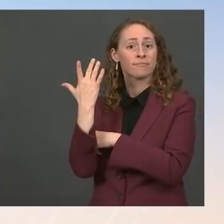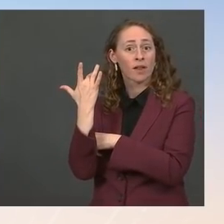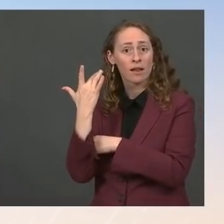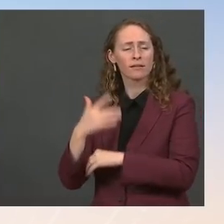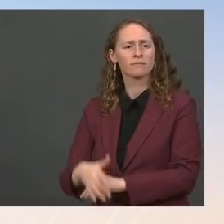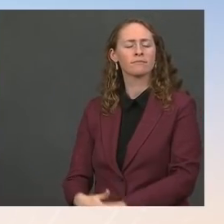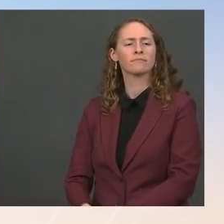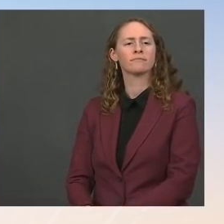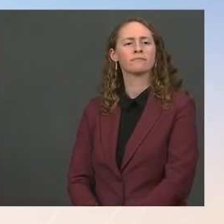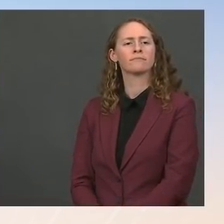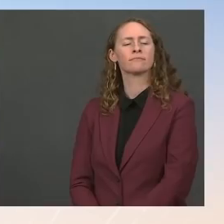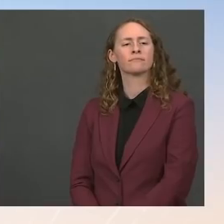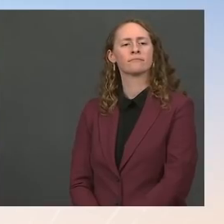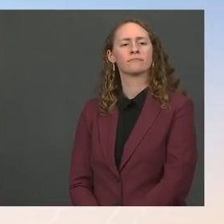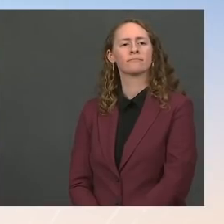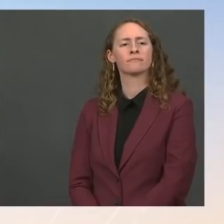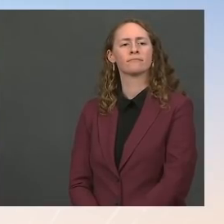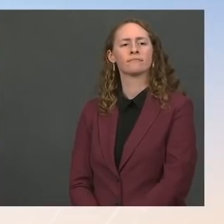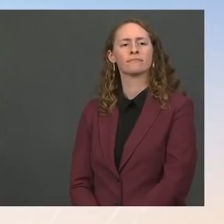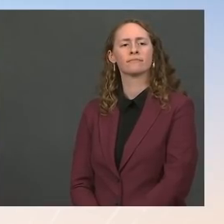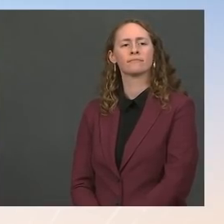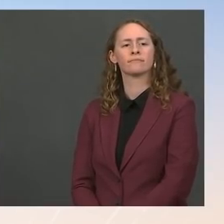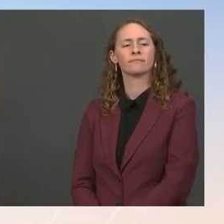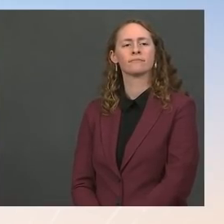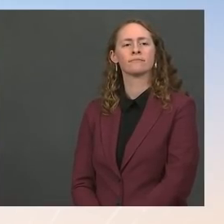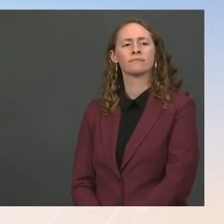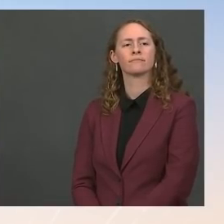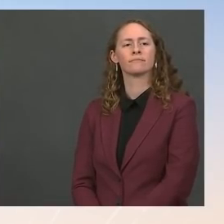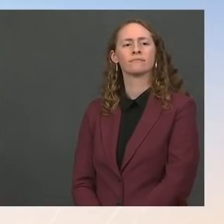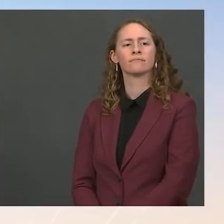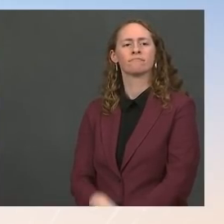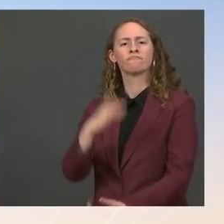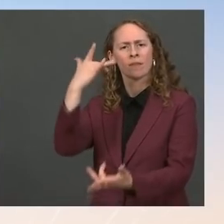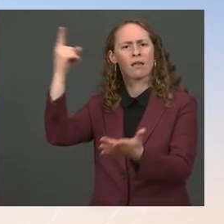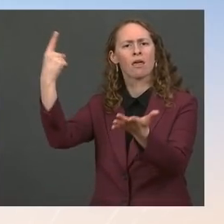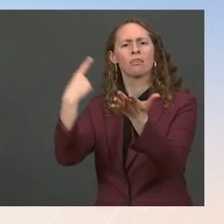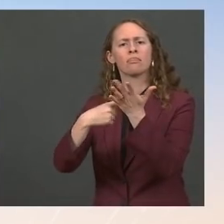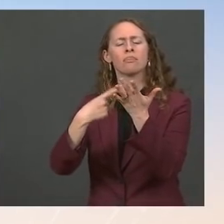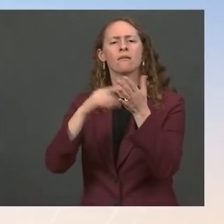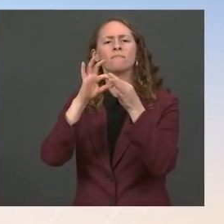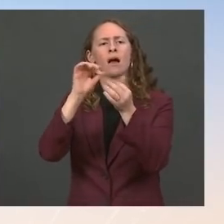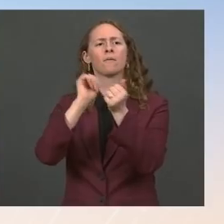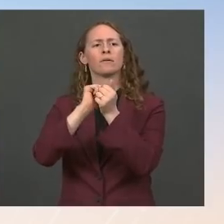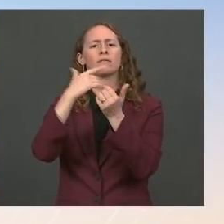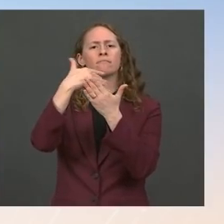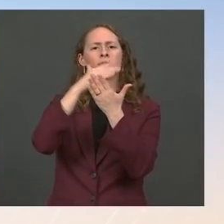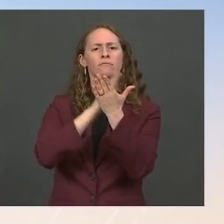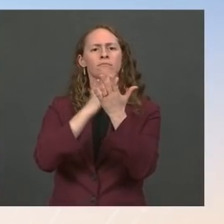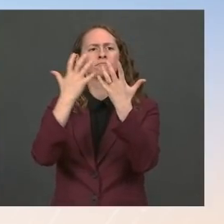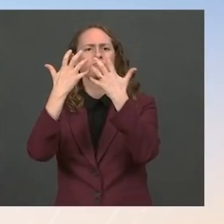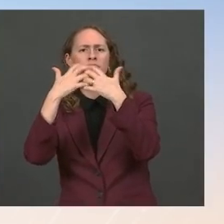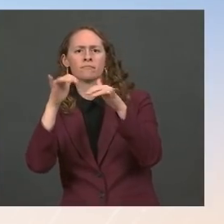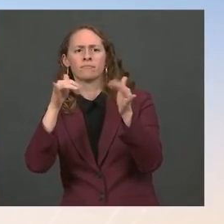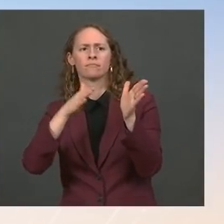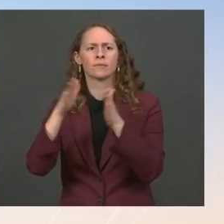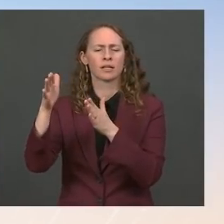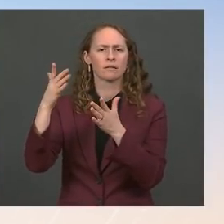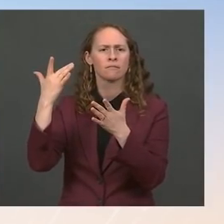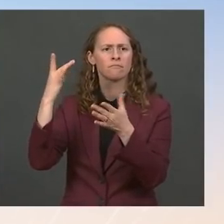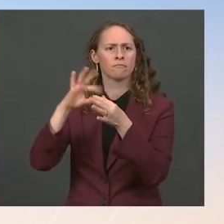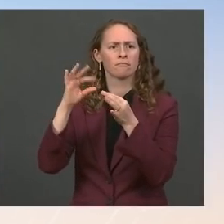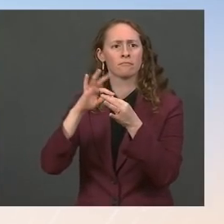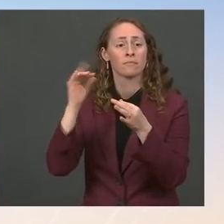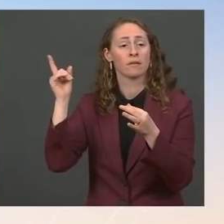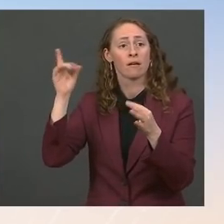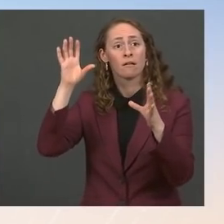reconciliation package. So is the White House committed to ensuring that 12 weeks of leave for all Americans will be in the final bill? That's what the president proposed, but I'm not going to